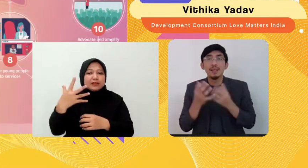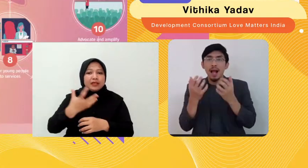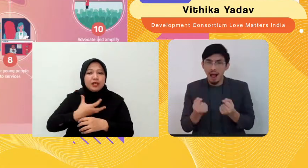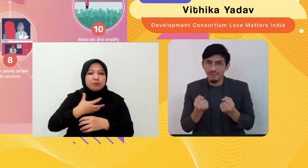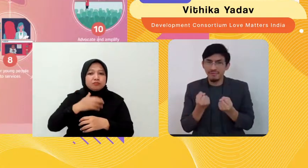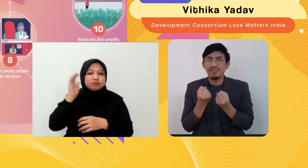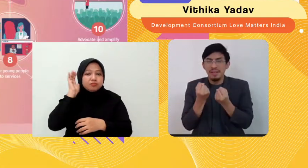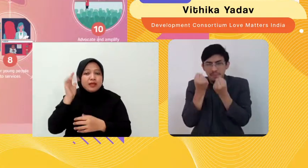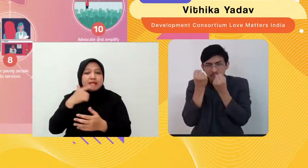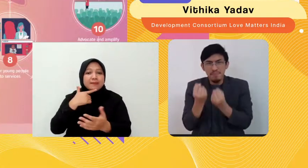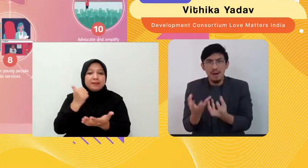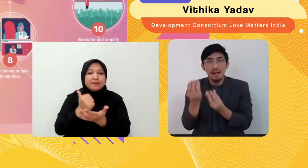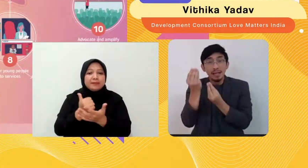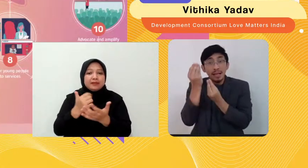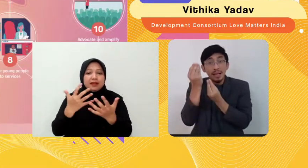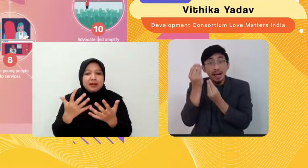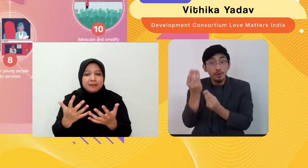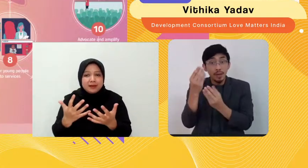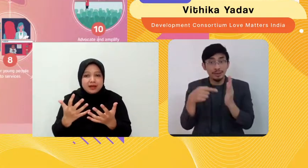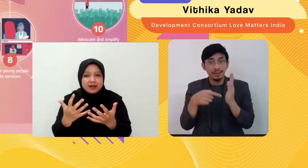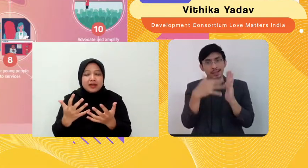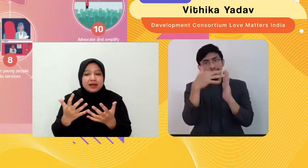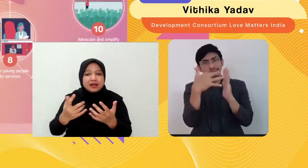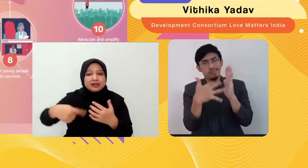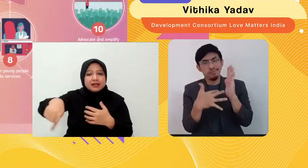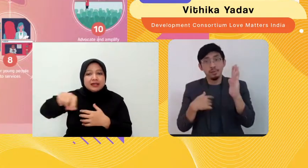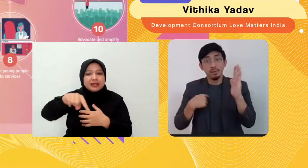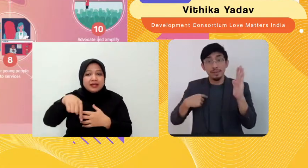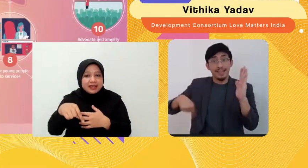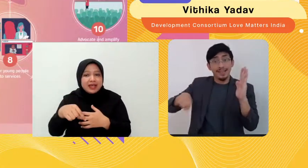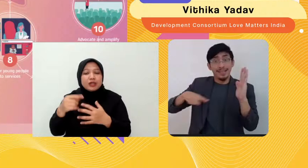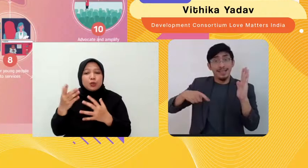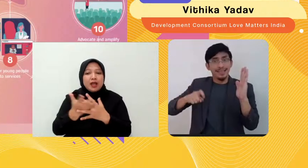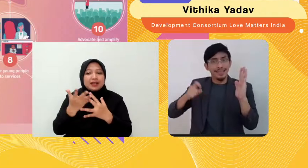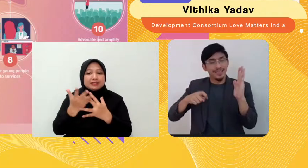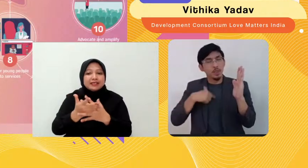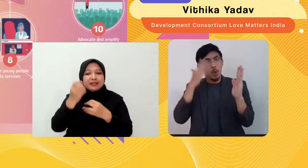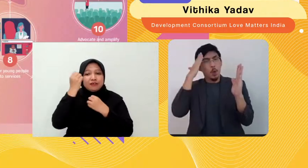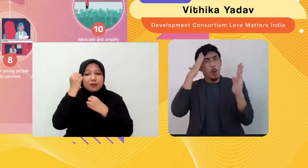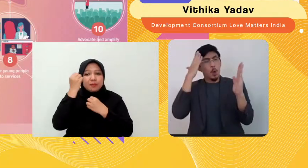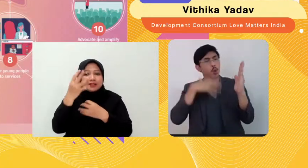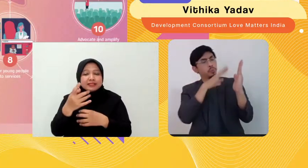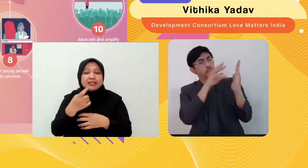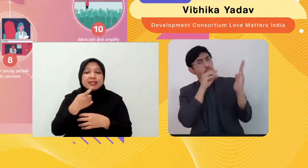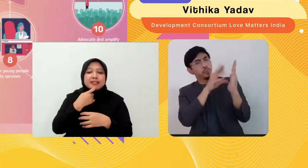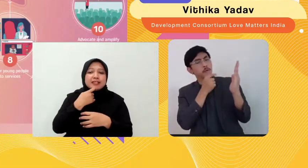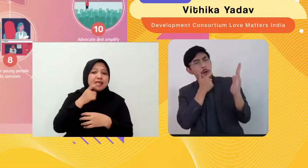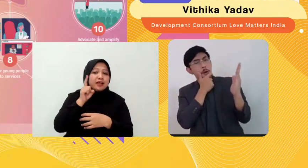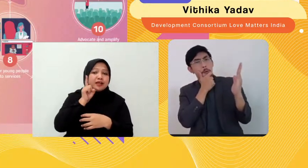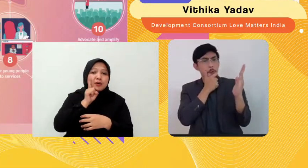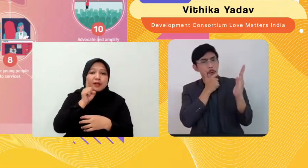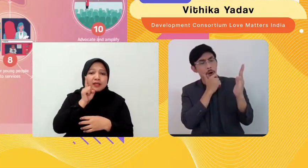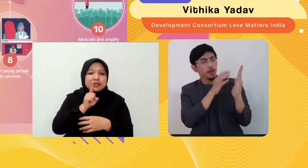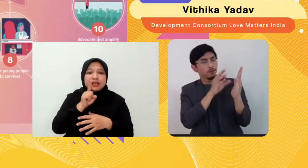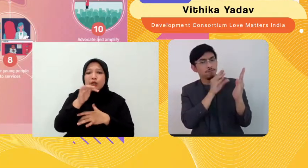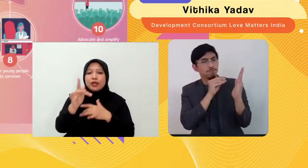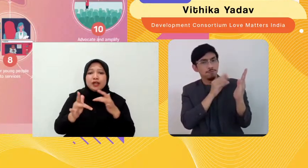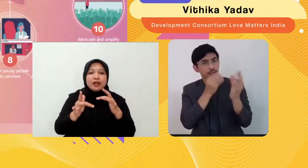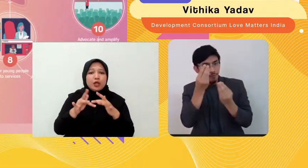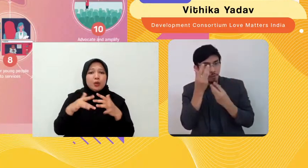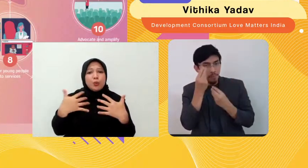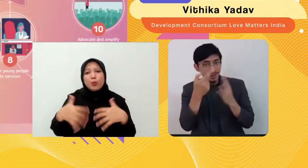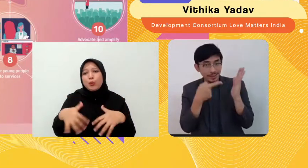important points was the fact that they were accessing information on pornography. The world of pornography online was extremely popular and